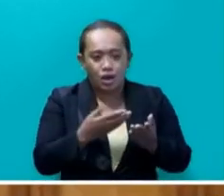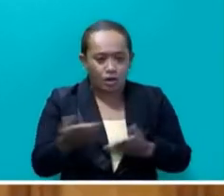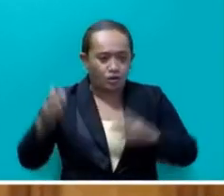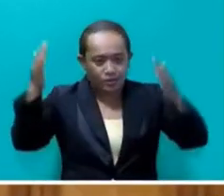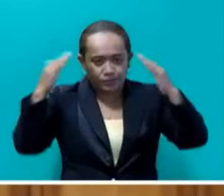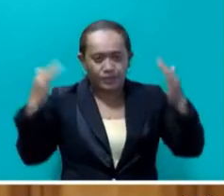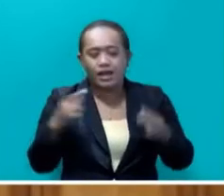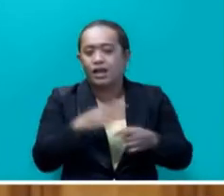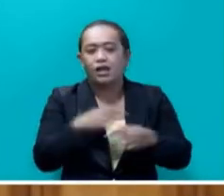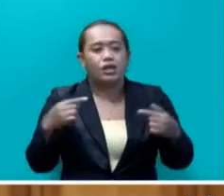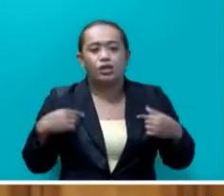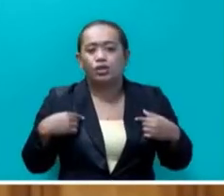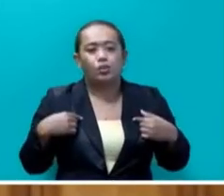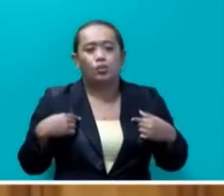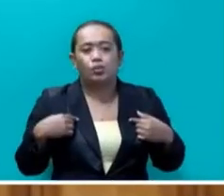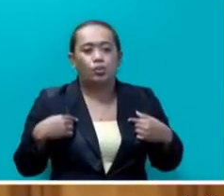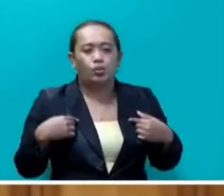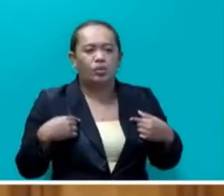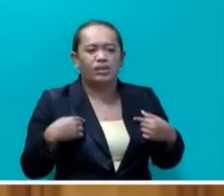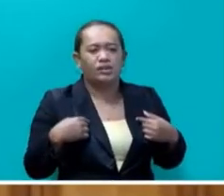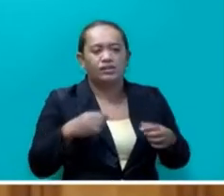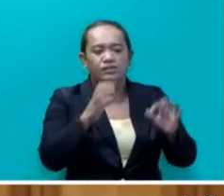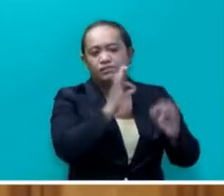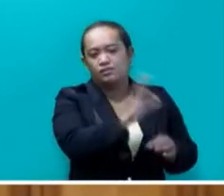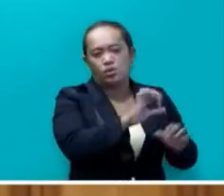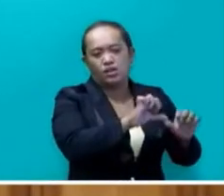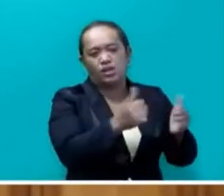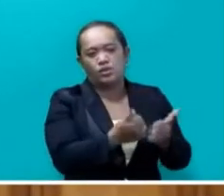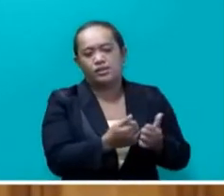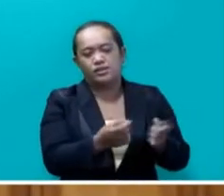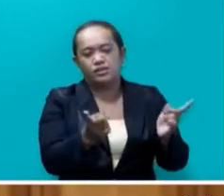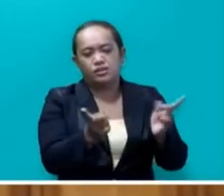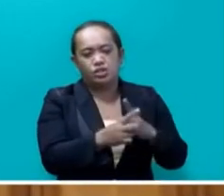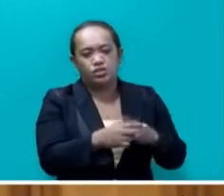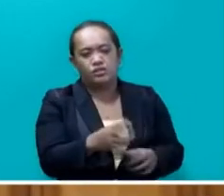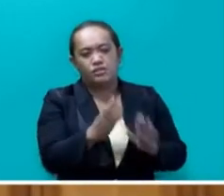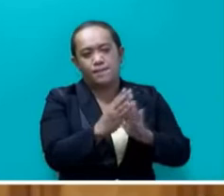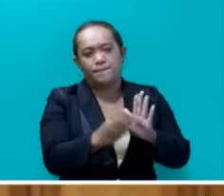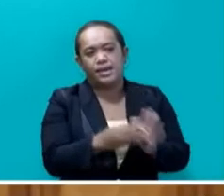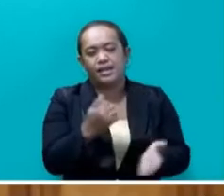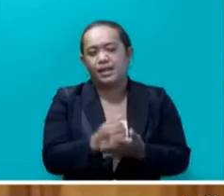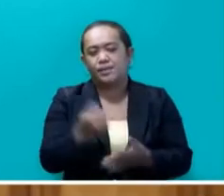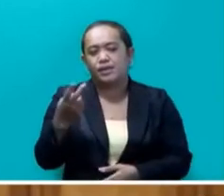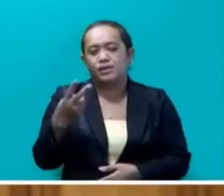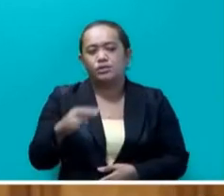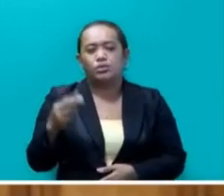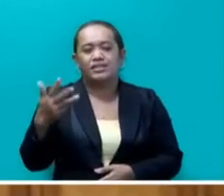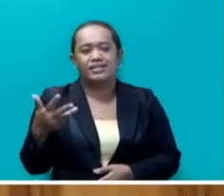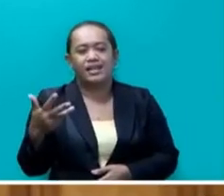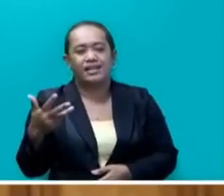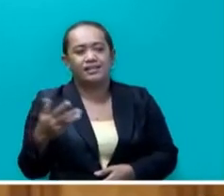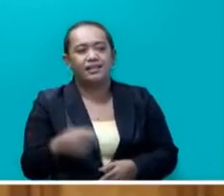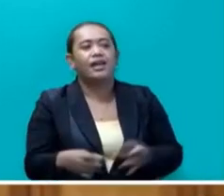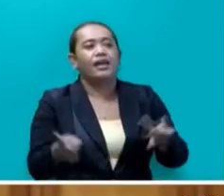oppose the changes, the amendment to Bill number 29, and that also works for the other